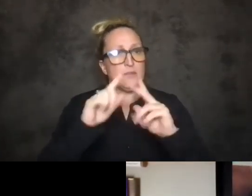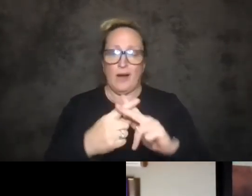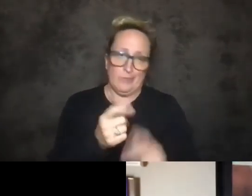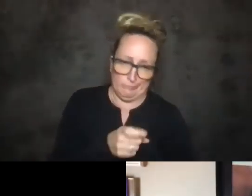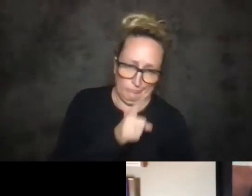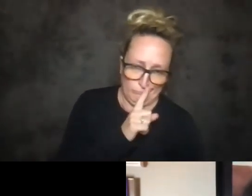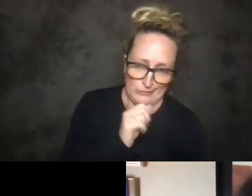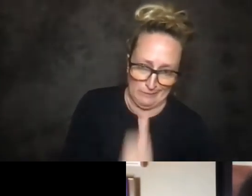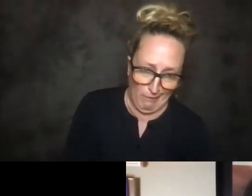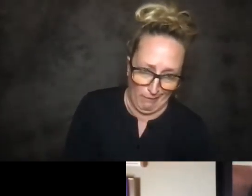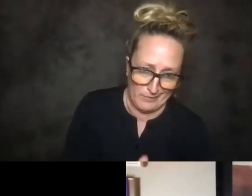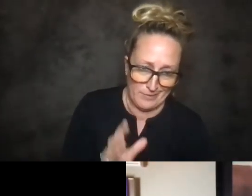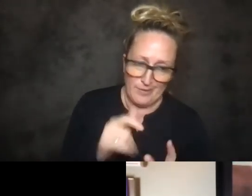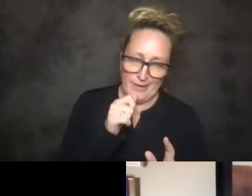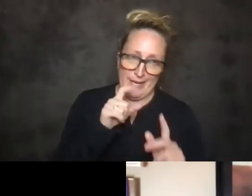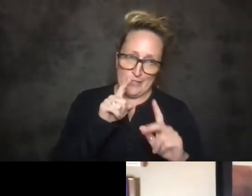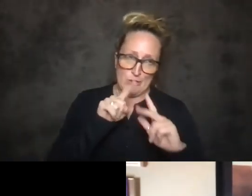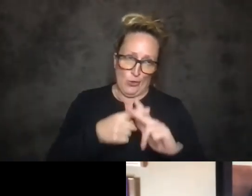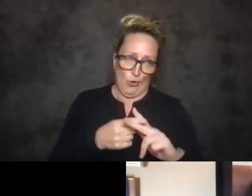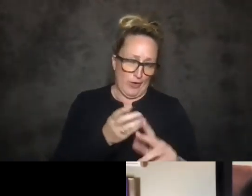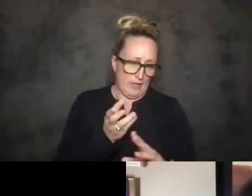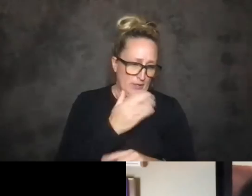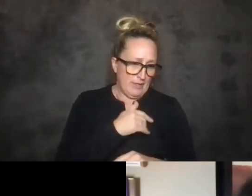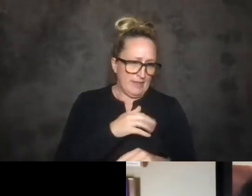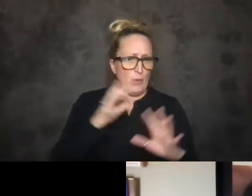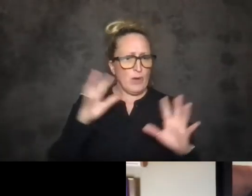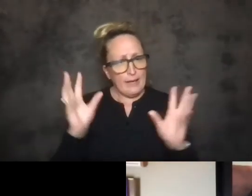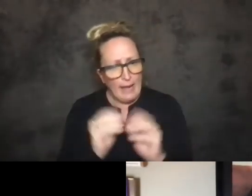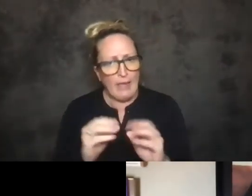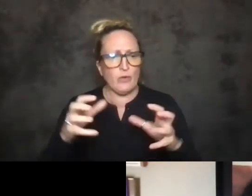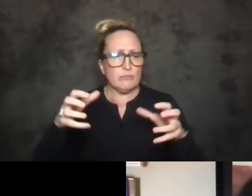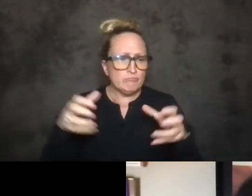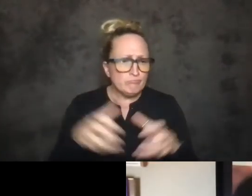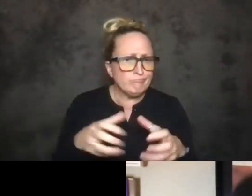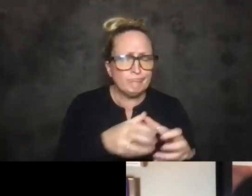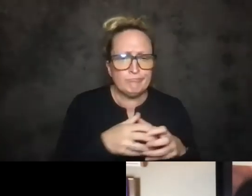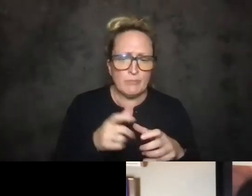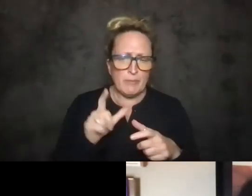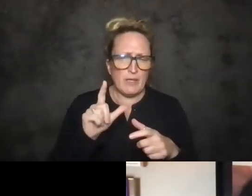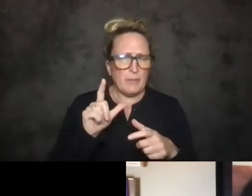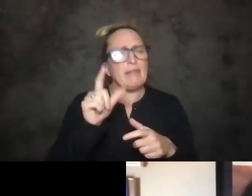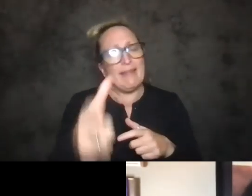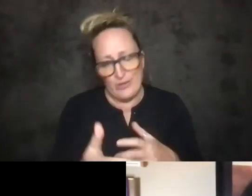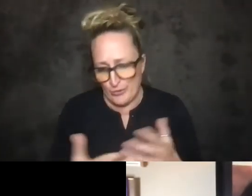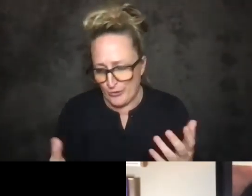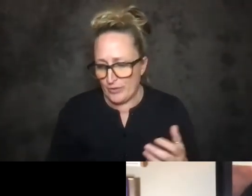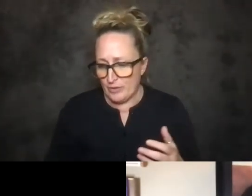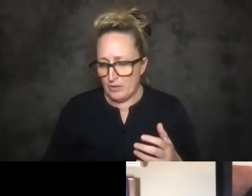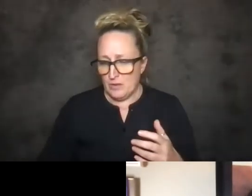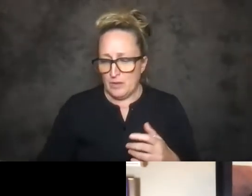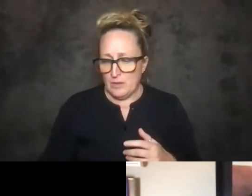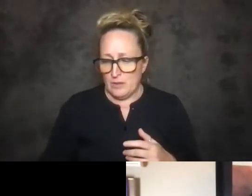It turns out it started. I guess it was these gatherings that started a little bit later. And